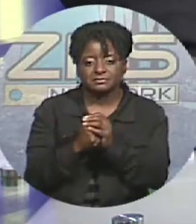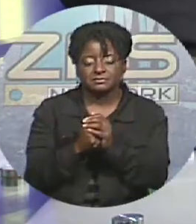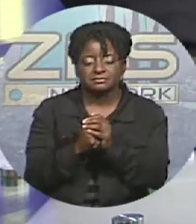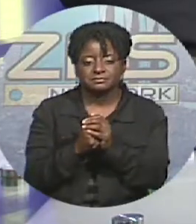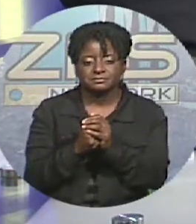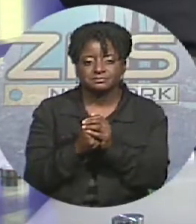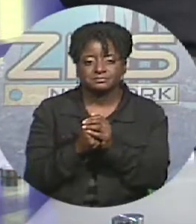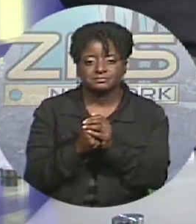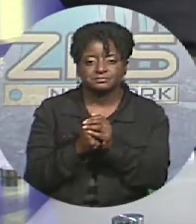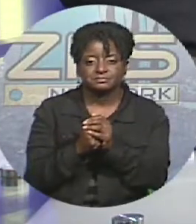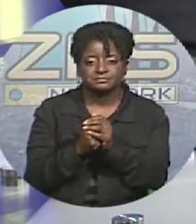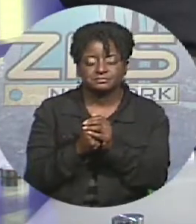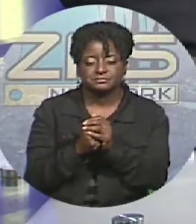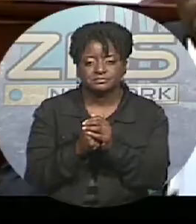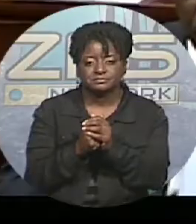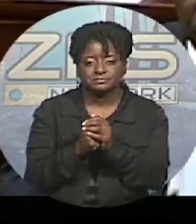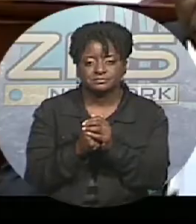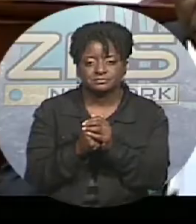Watson reports.